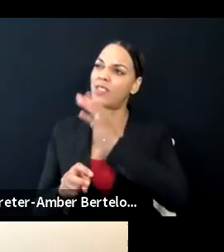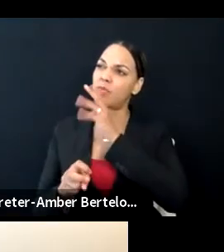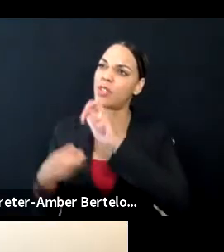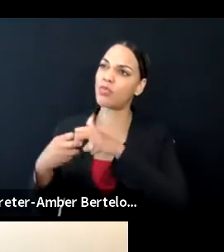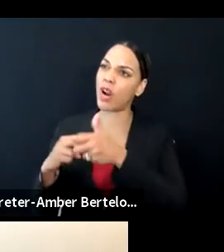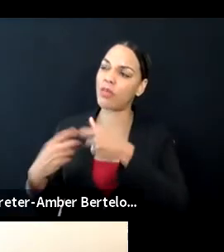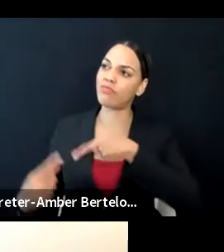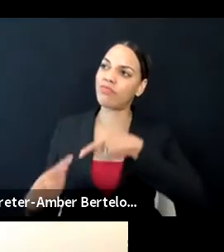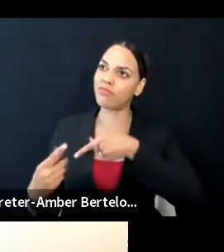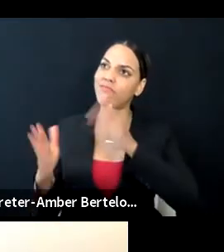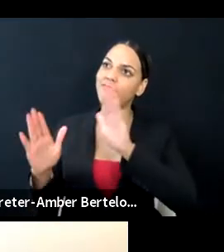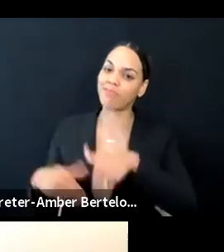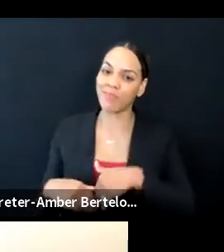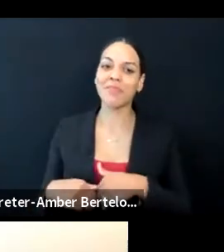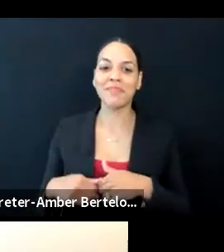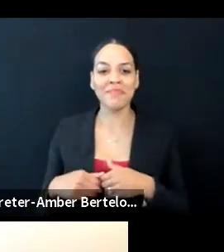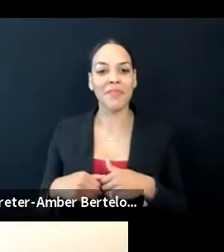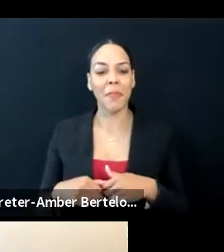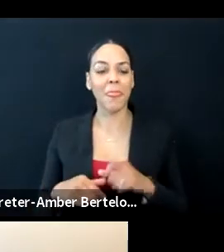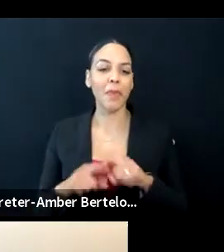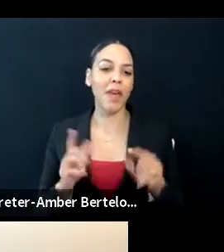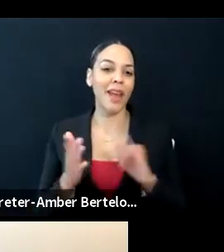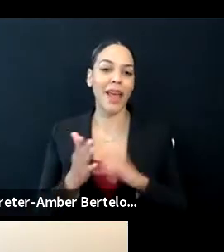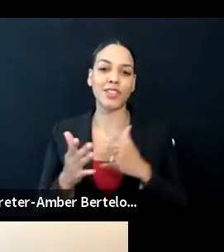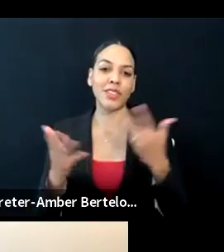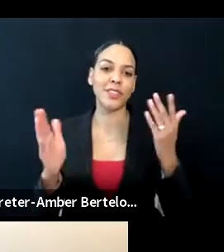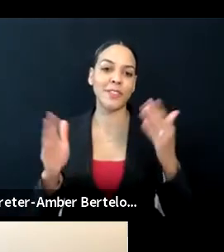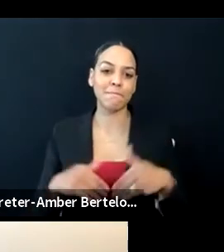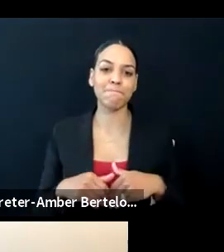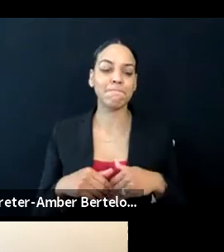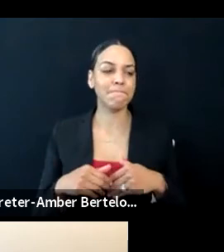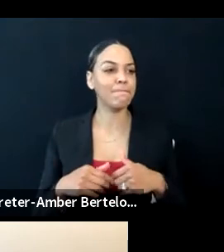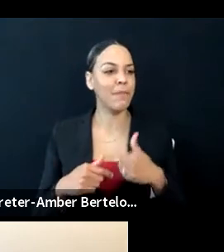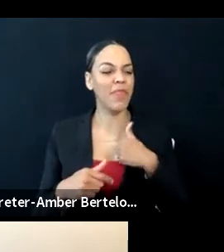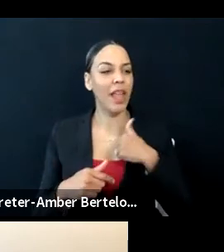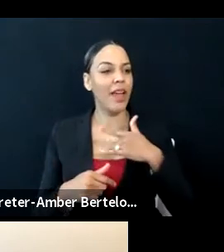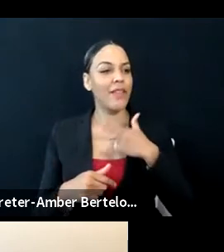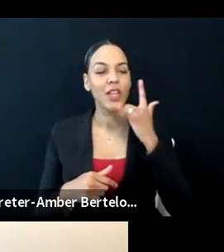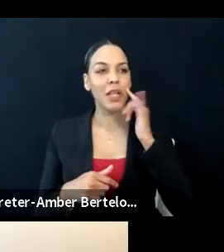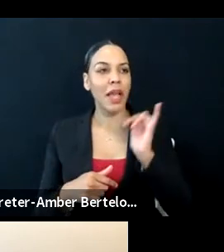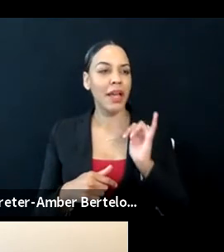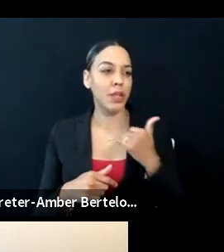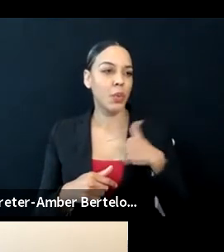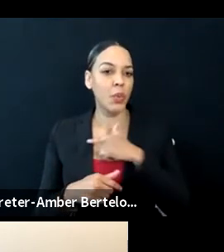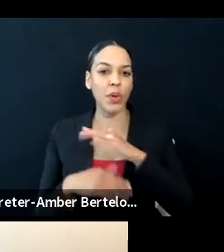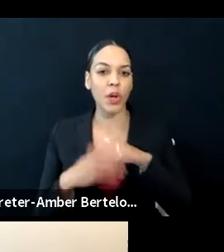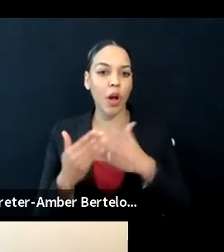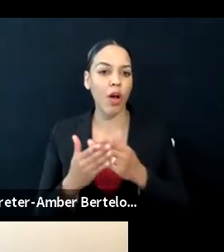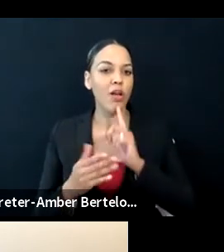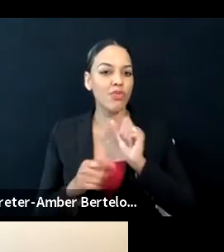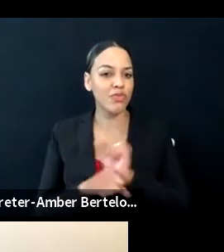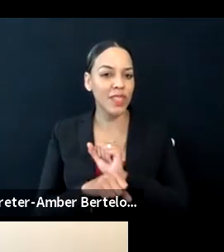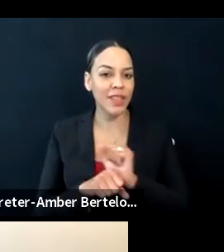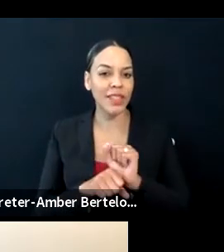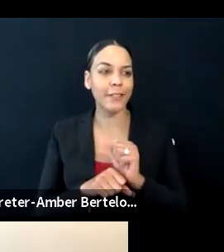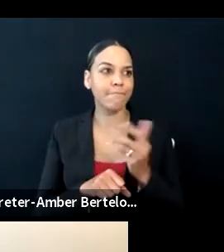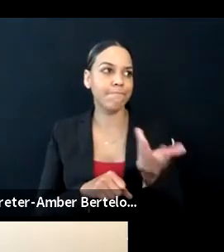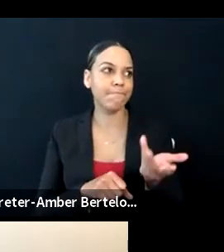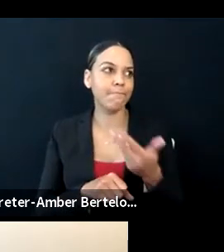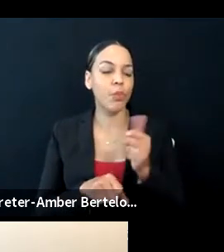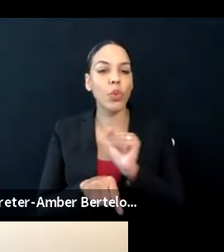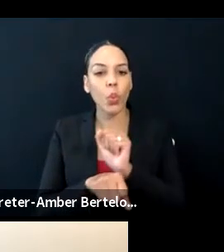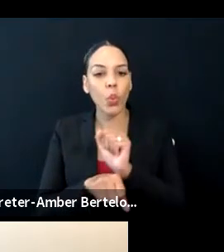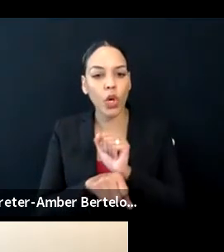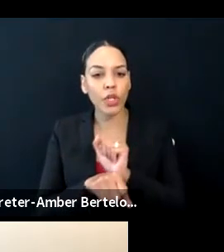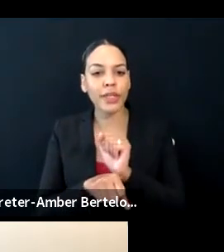But yeah, I just, you know, I feel like we're all really working